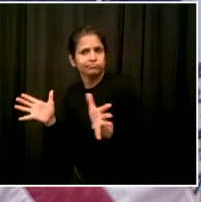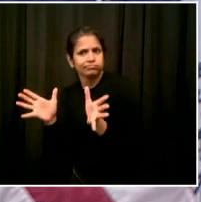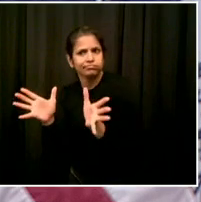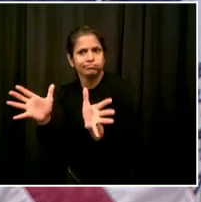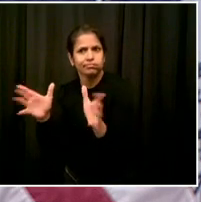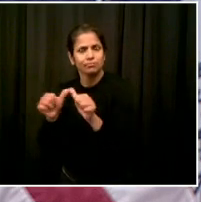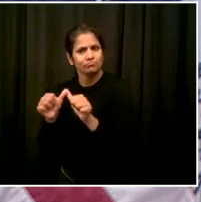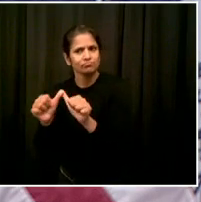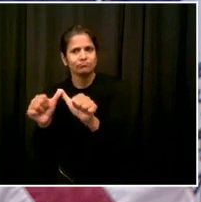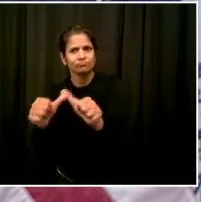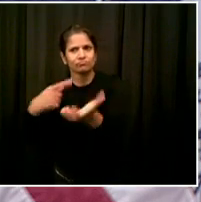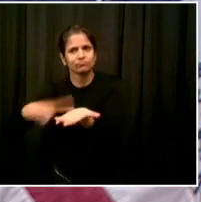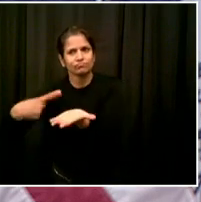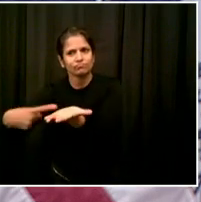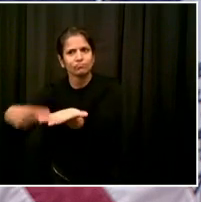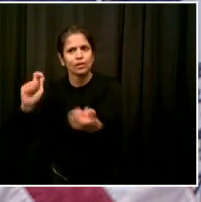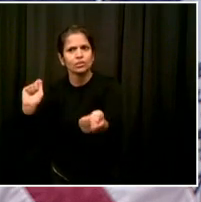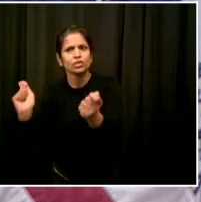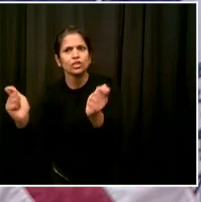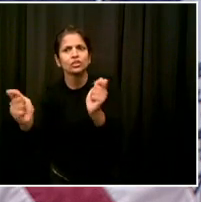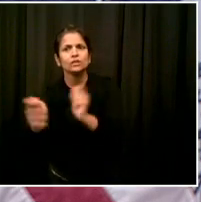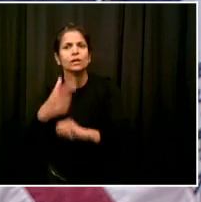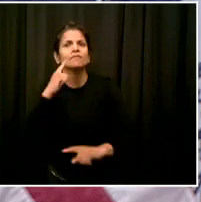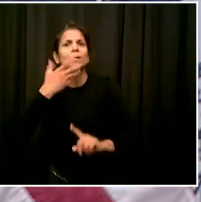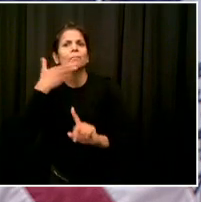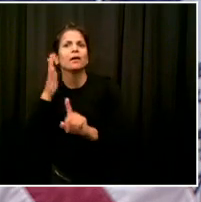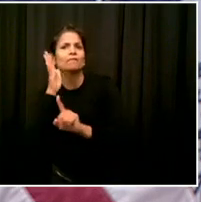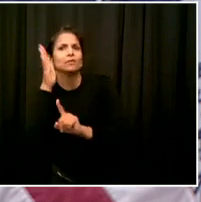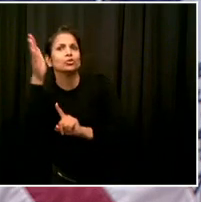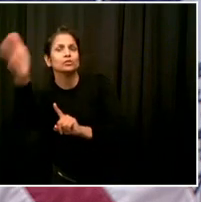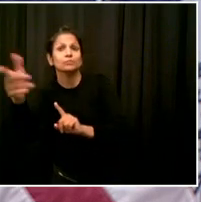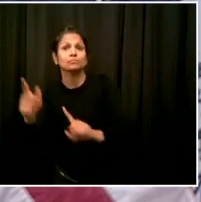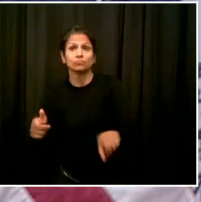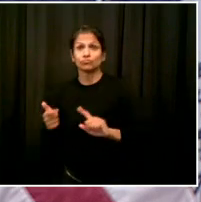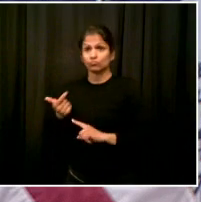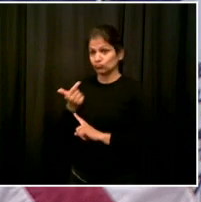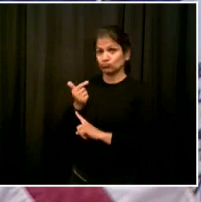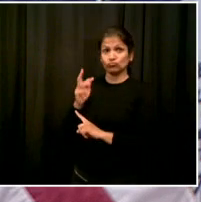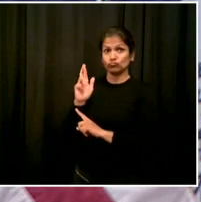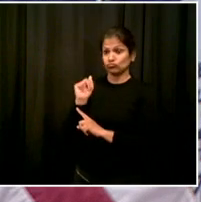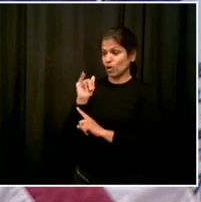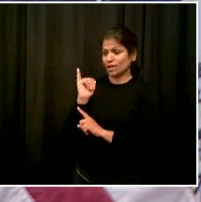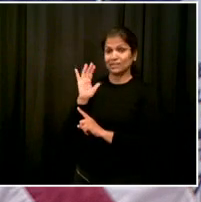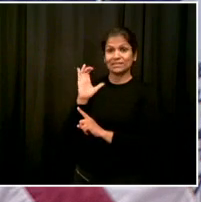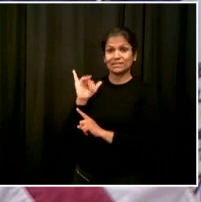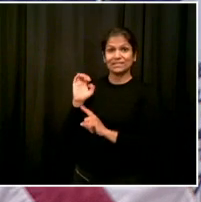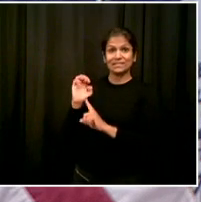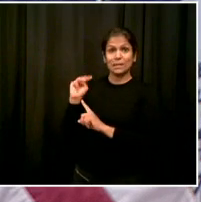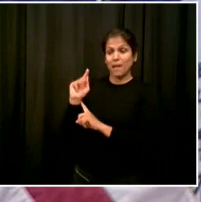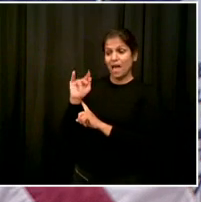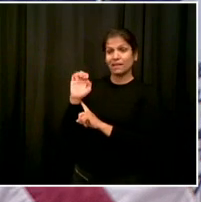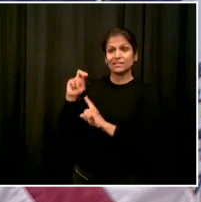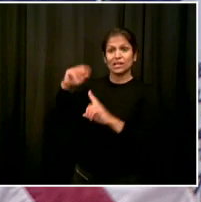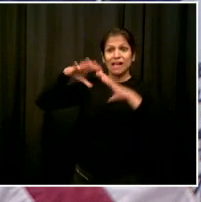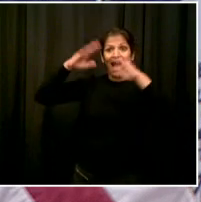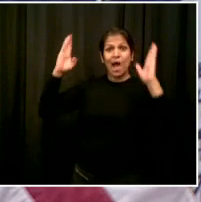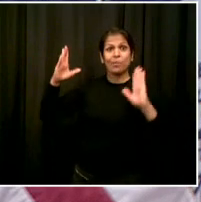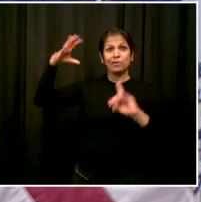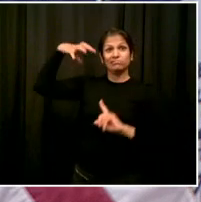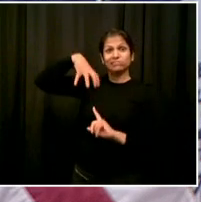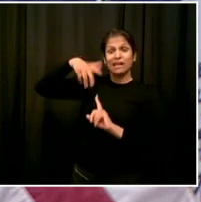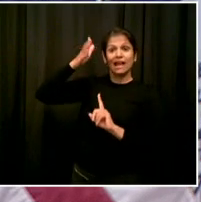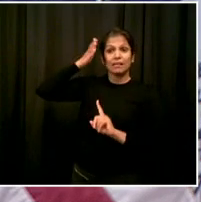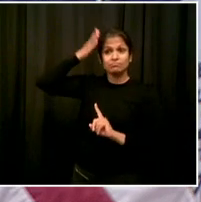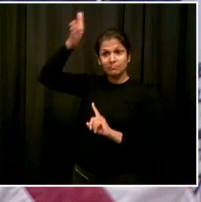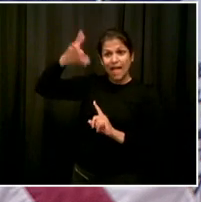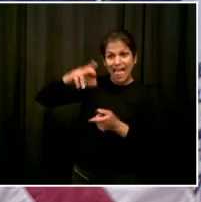called, how we should address it, that's something that needs some real careful thought. because it also is a place that beyond